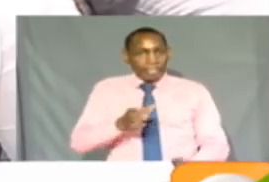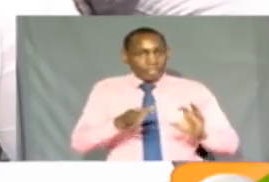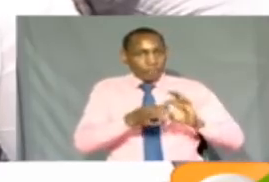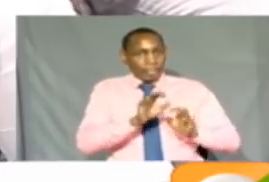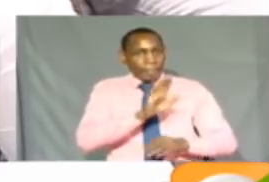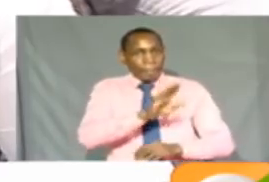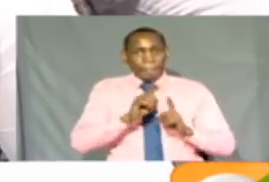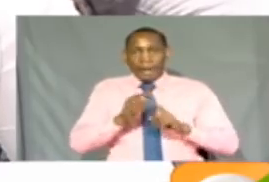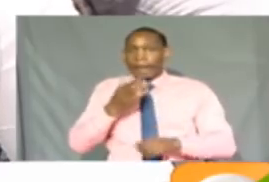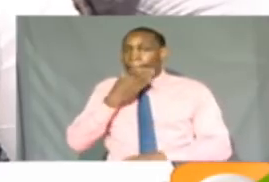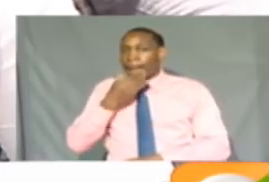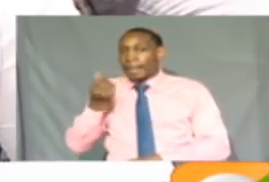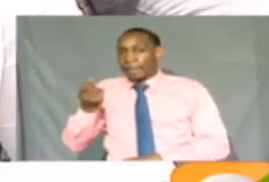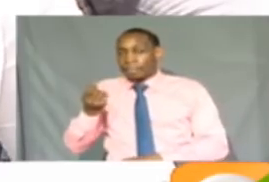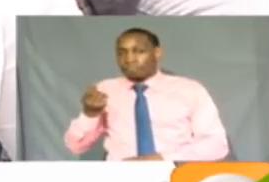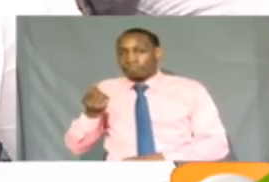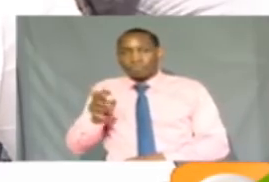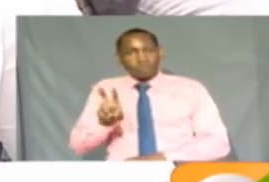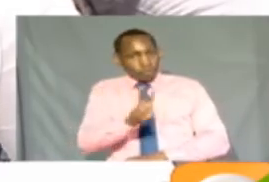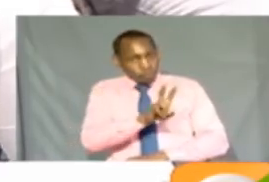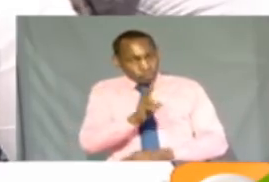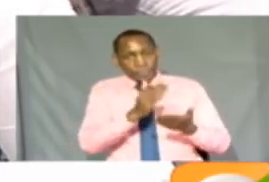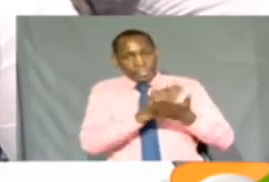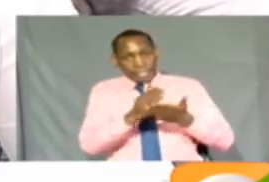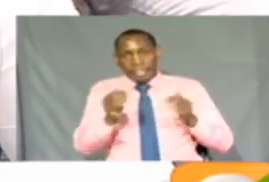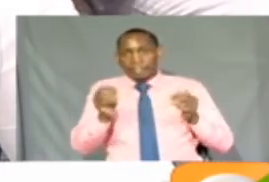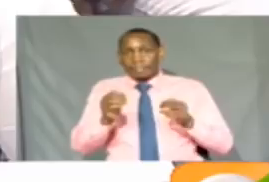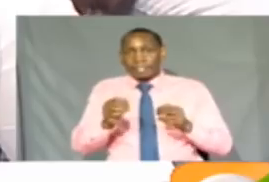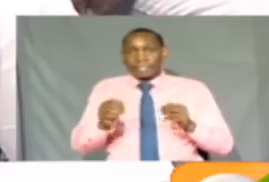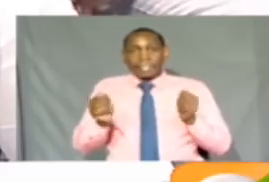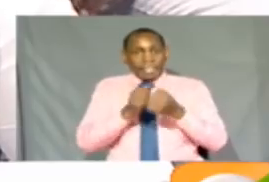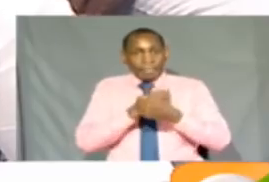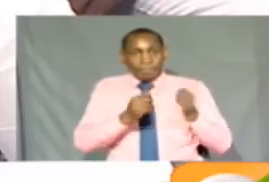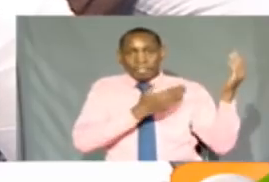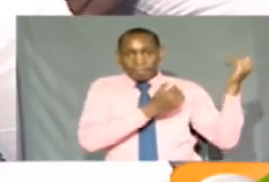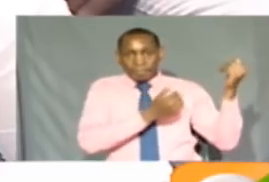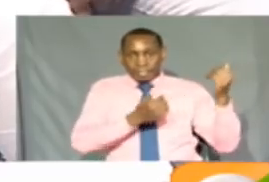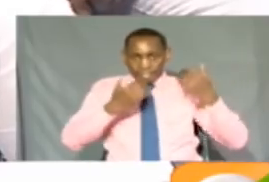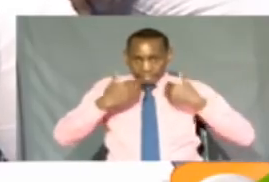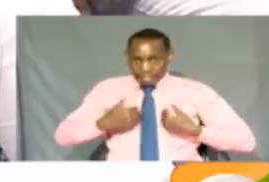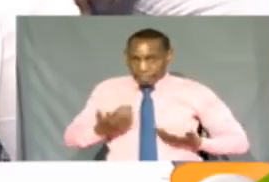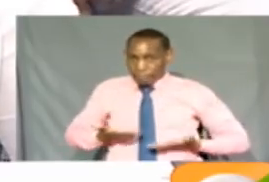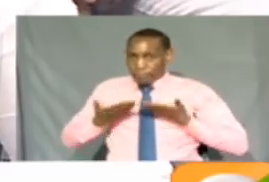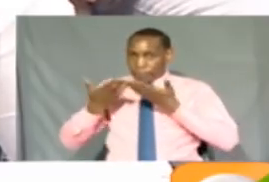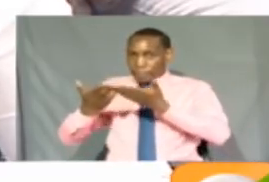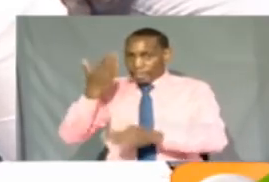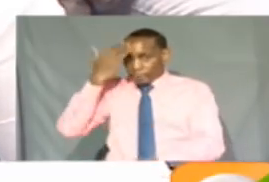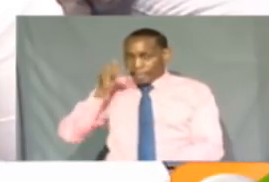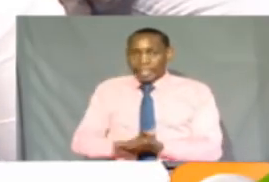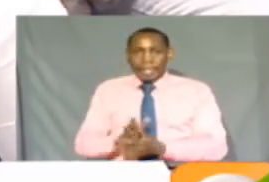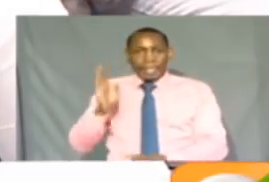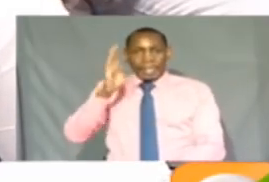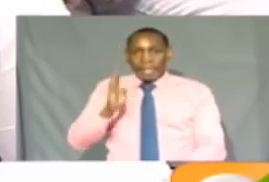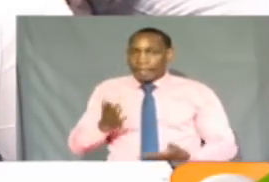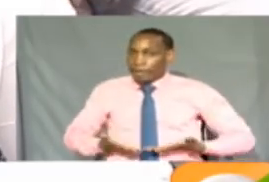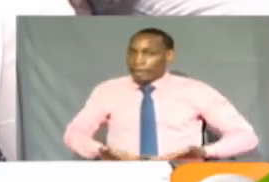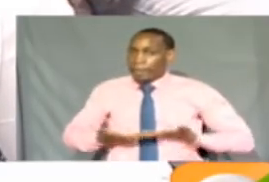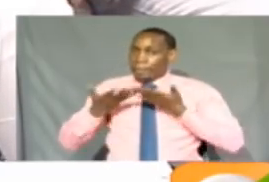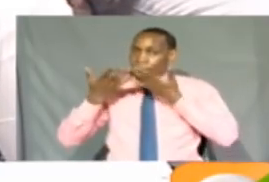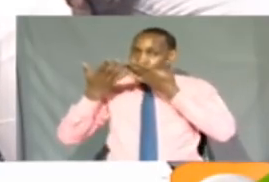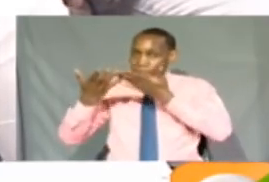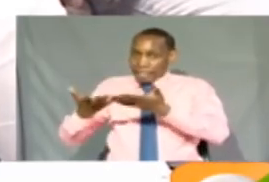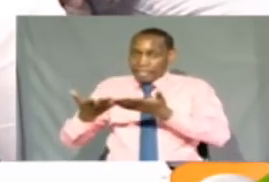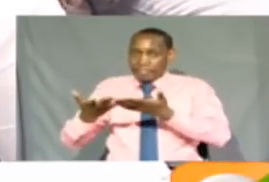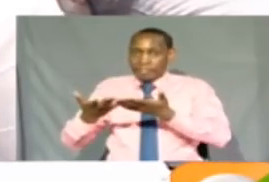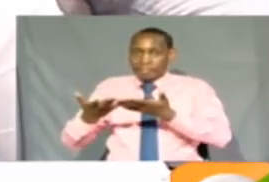but a gent's money is our money. So there is no way you'll expect me to be the provider, because whenever I provide, it will